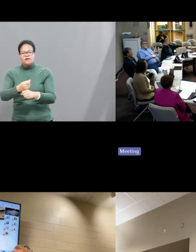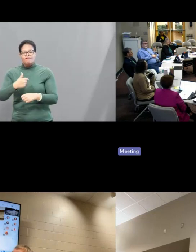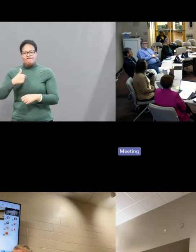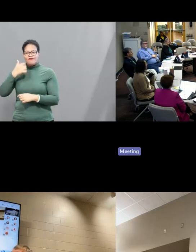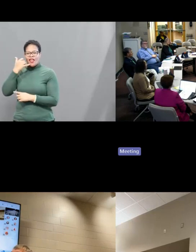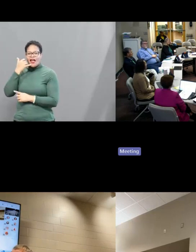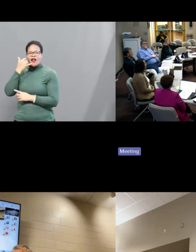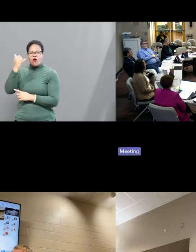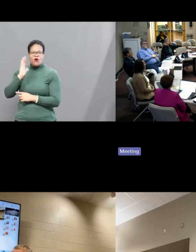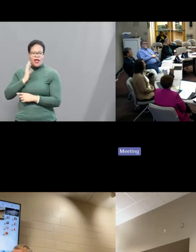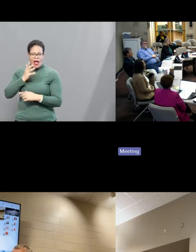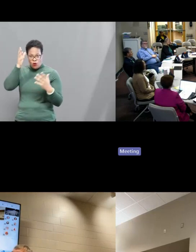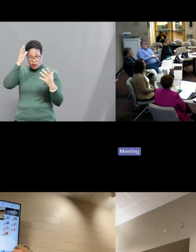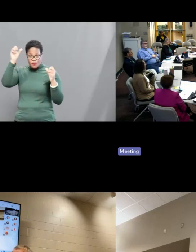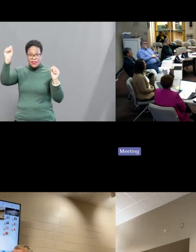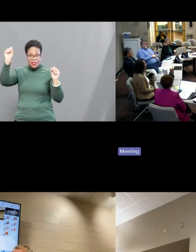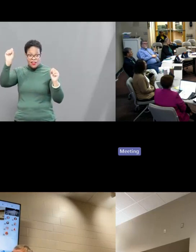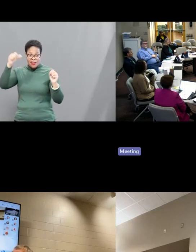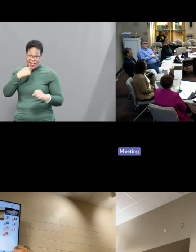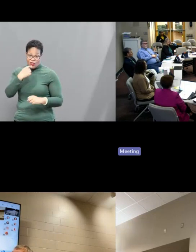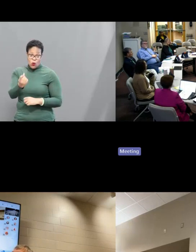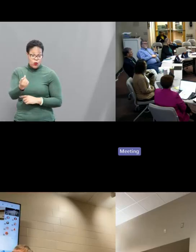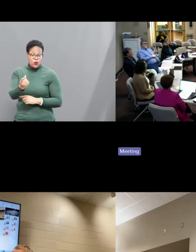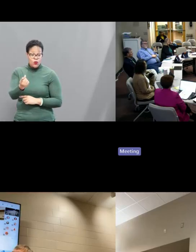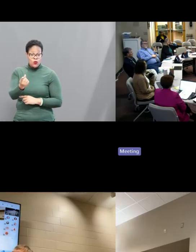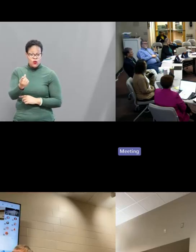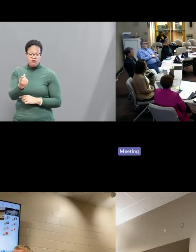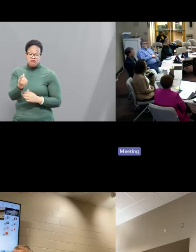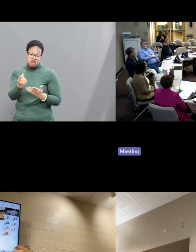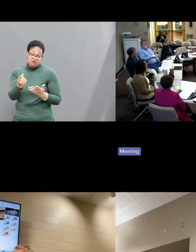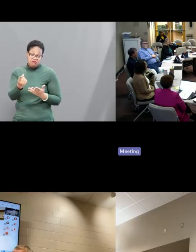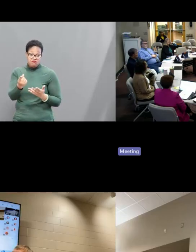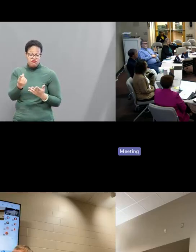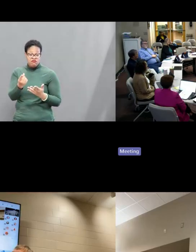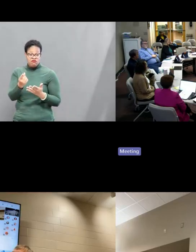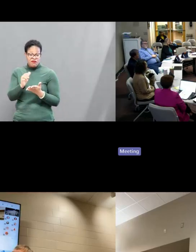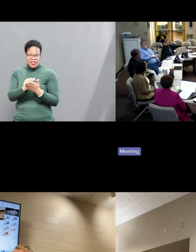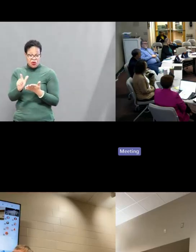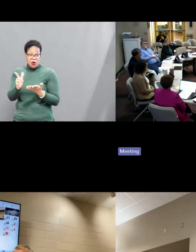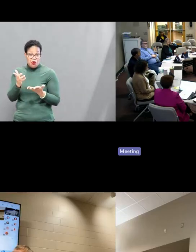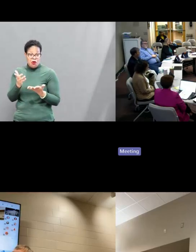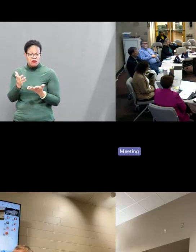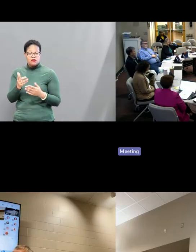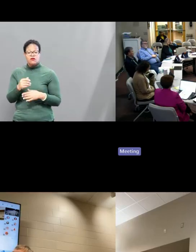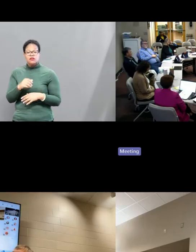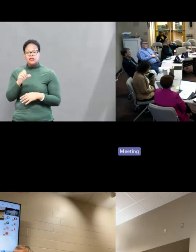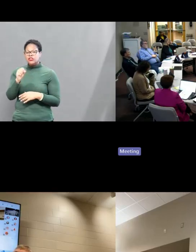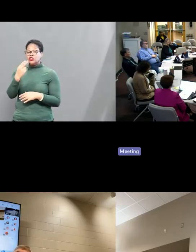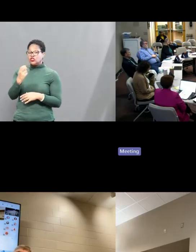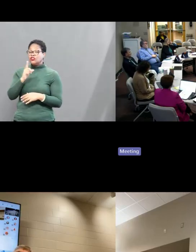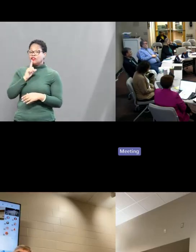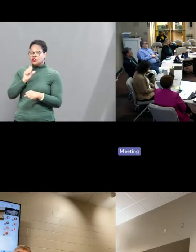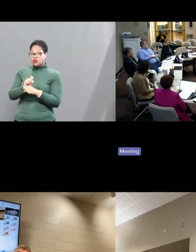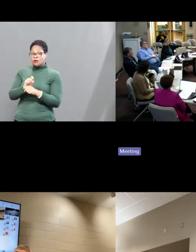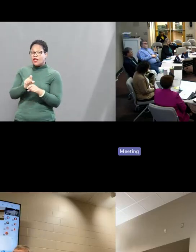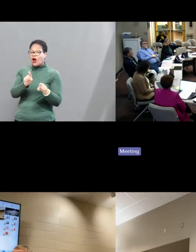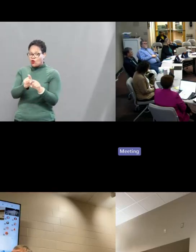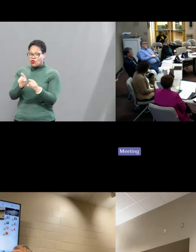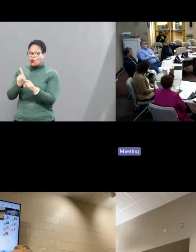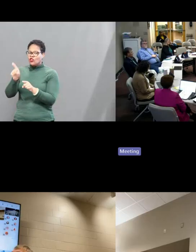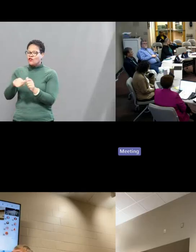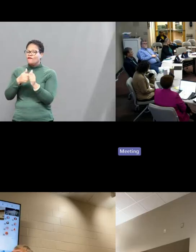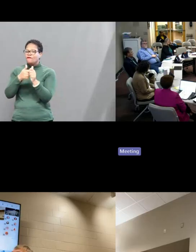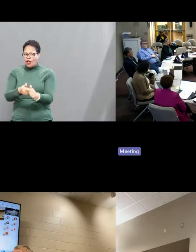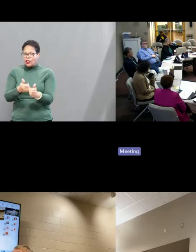our superintendent and I just told her that, that's all. She assured me also that we do the same